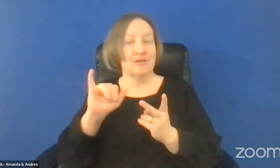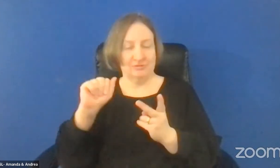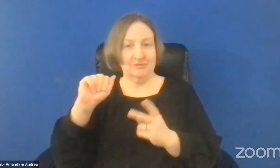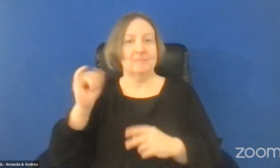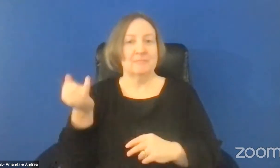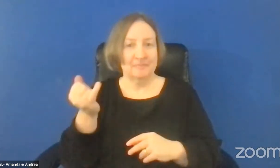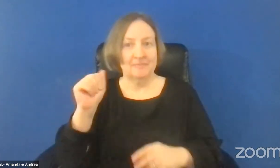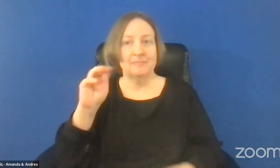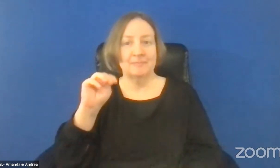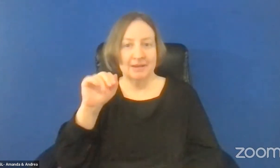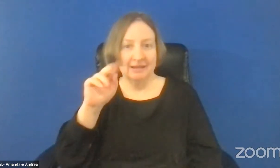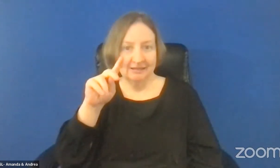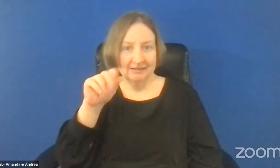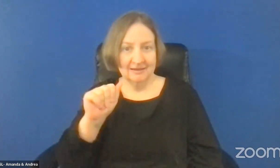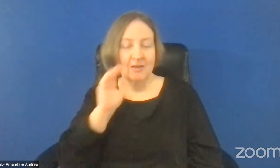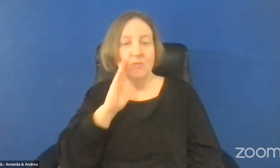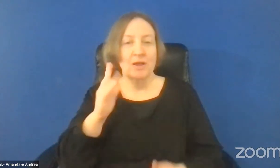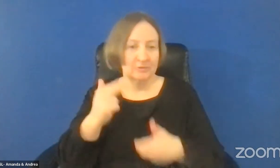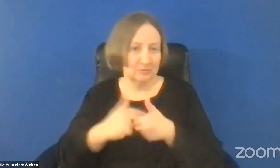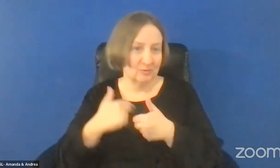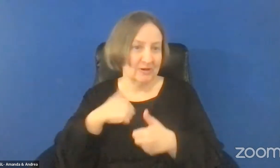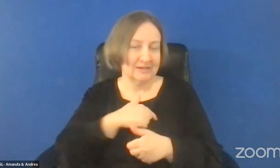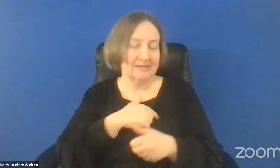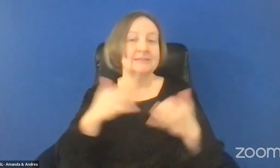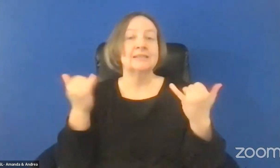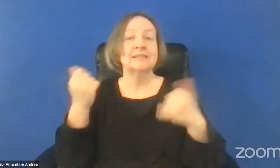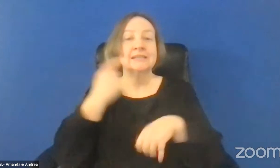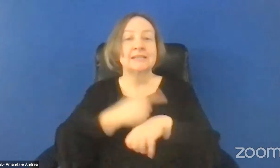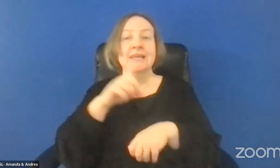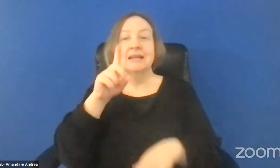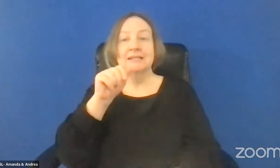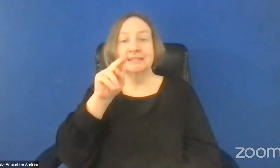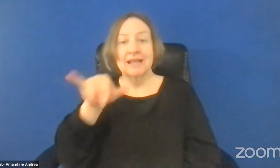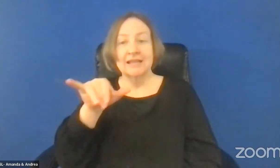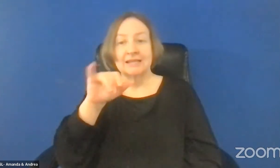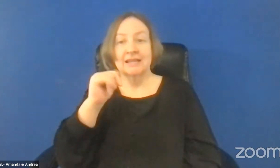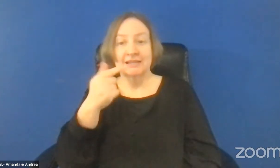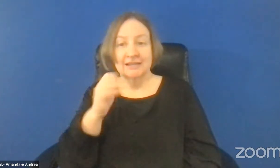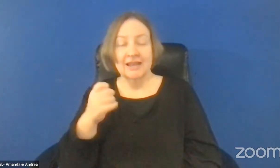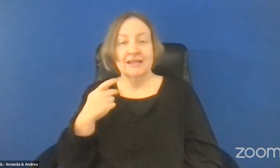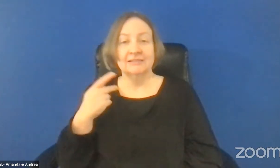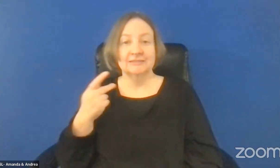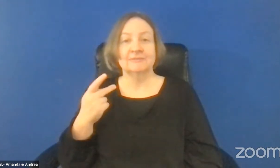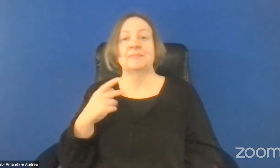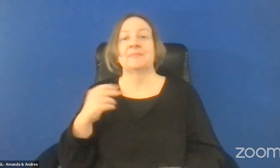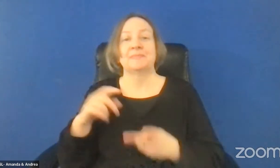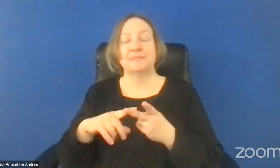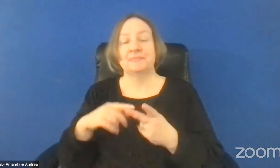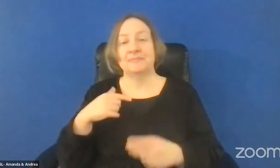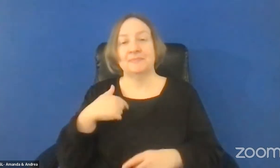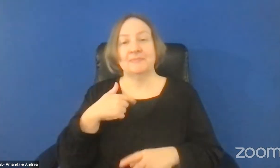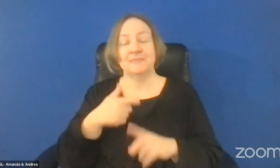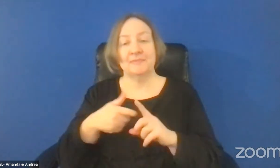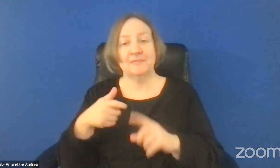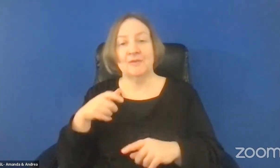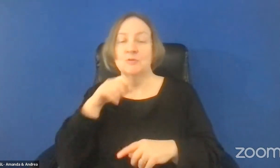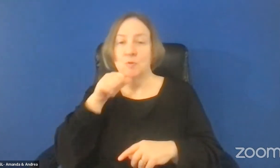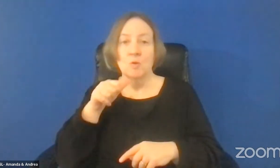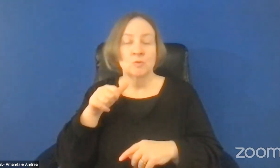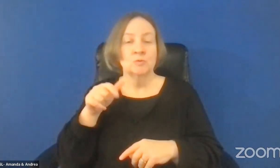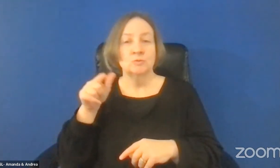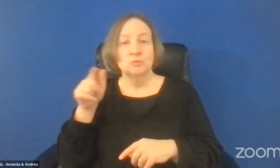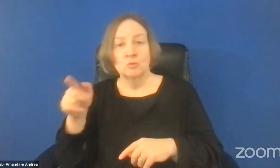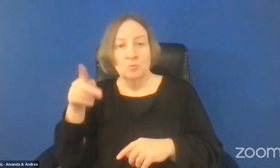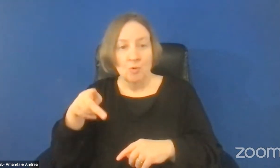Amanda that will be joining us. Today, Danny Cage and I'm Teresa Rayford from Don't Shoot Portland, are going to be presenting to